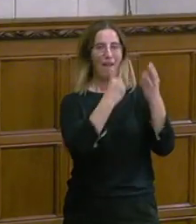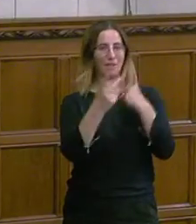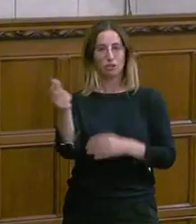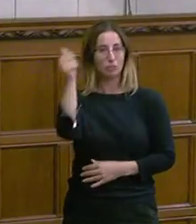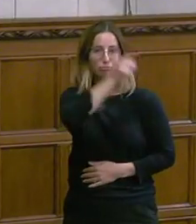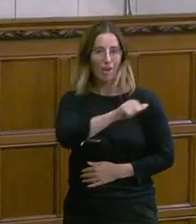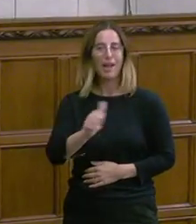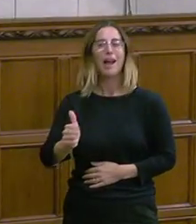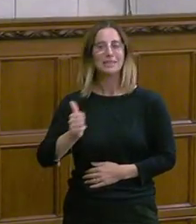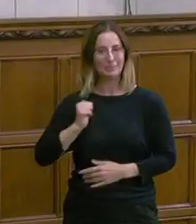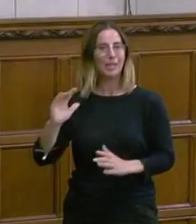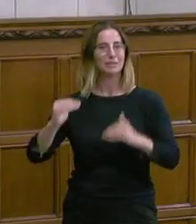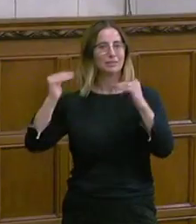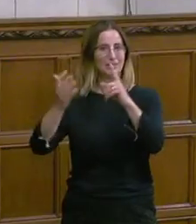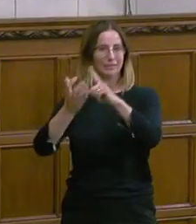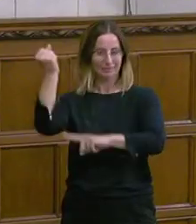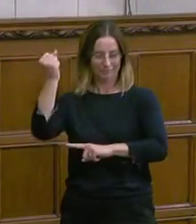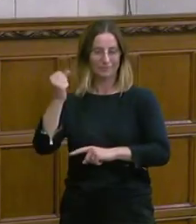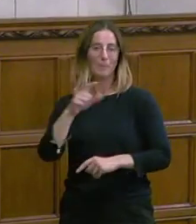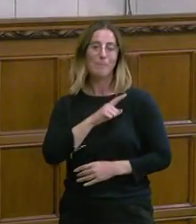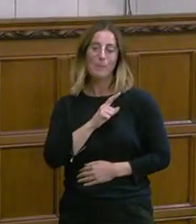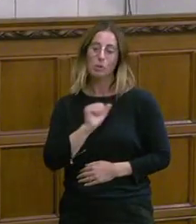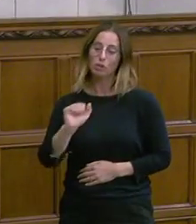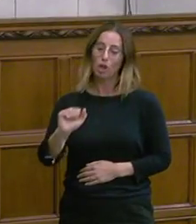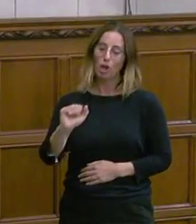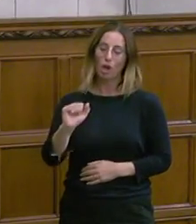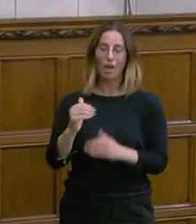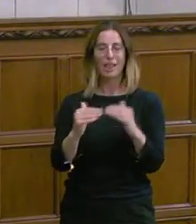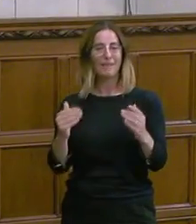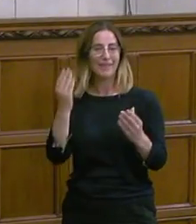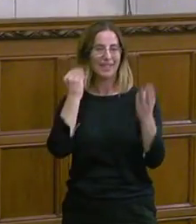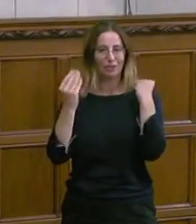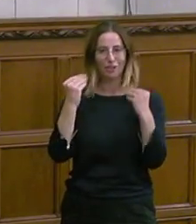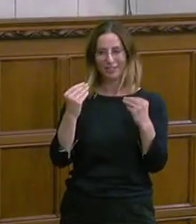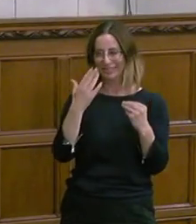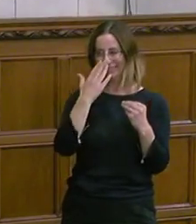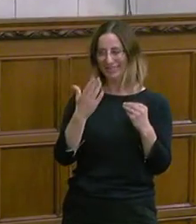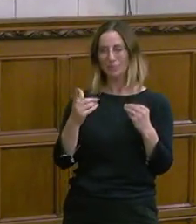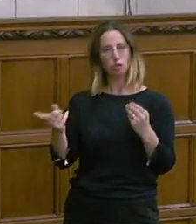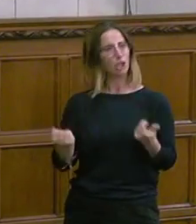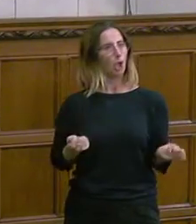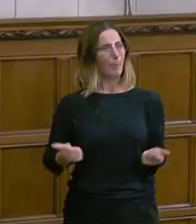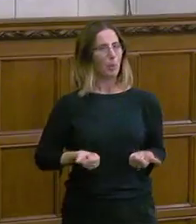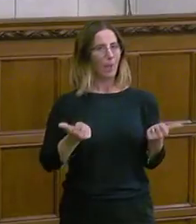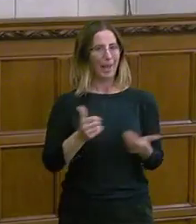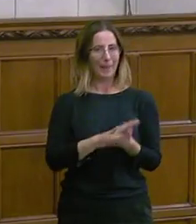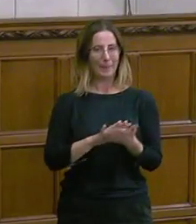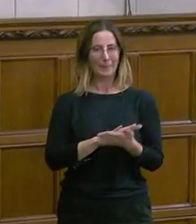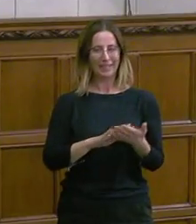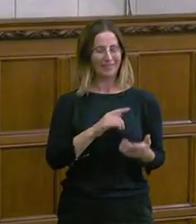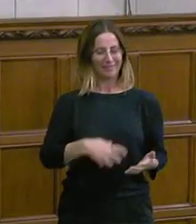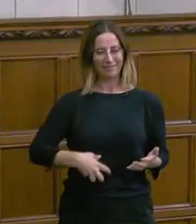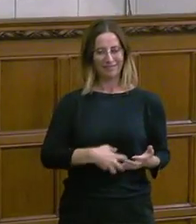do well. But because of Ella's level of hearing loss, the fact she appears to cope well in school means that her disability is often overlooked when